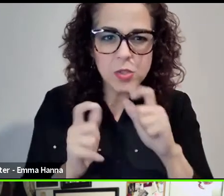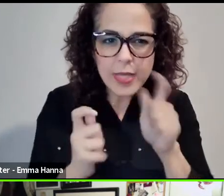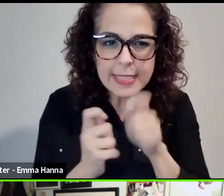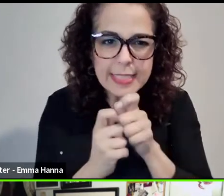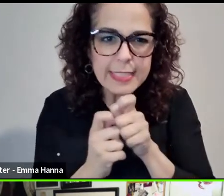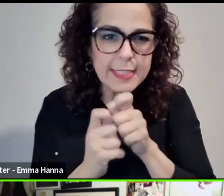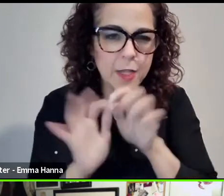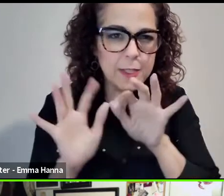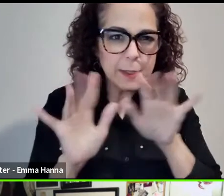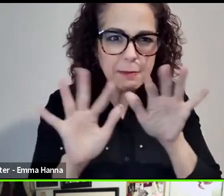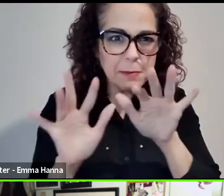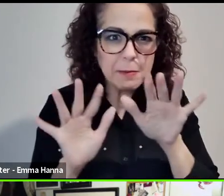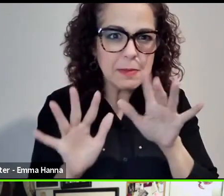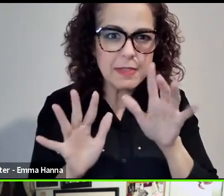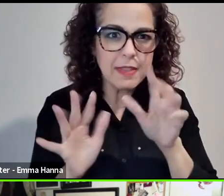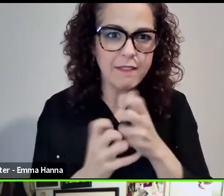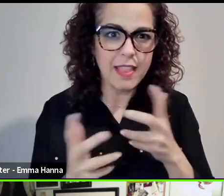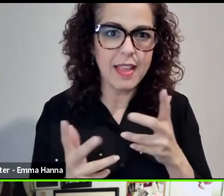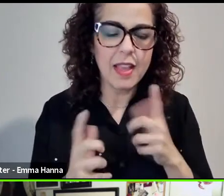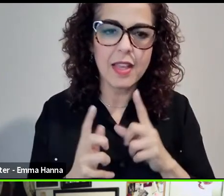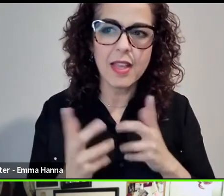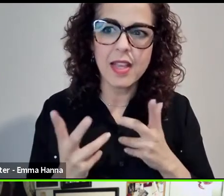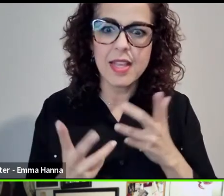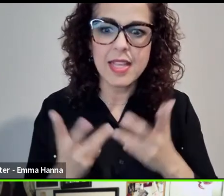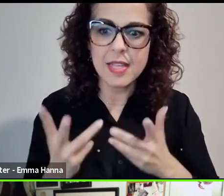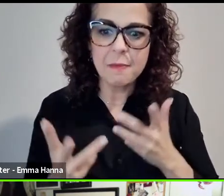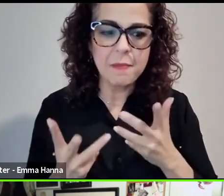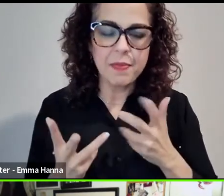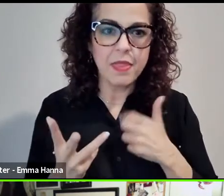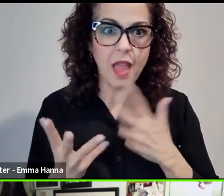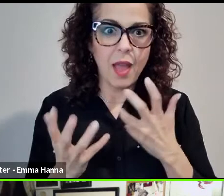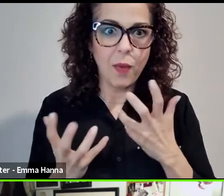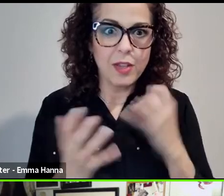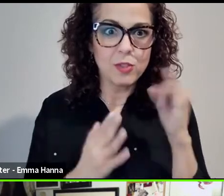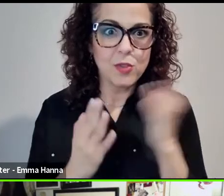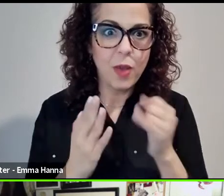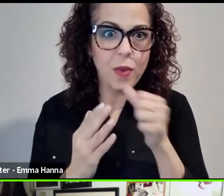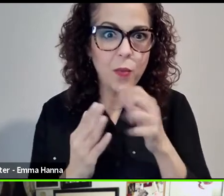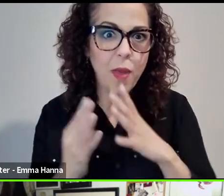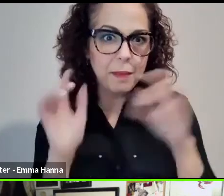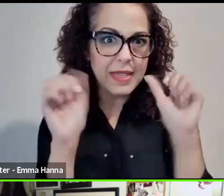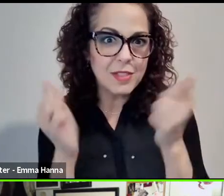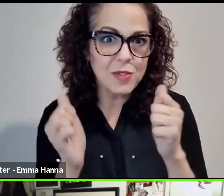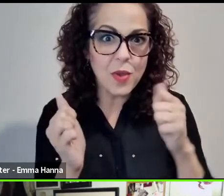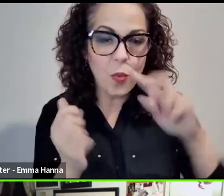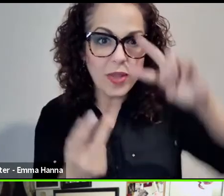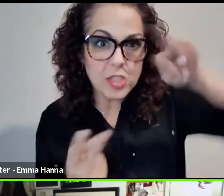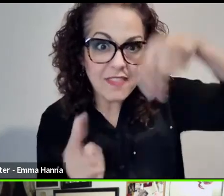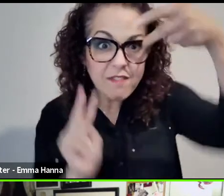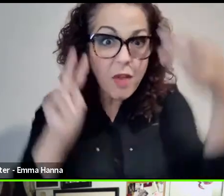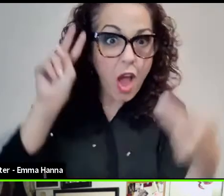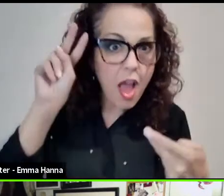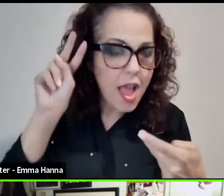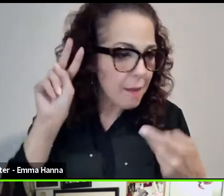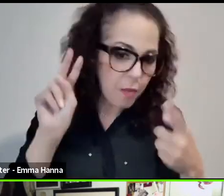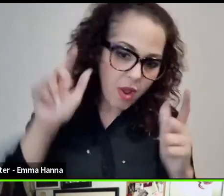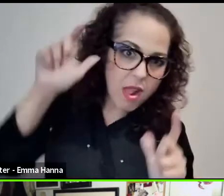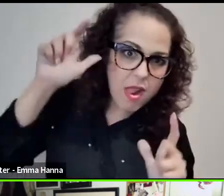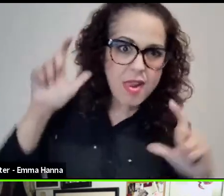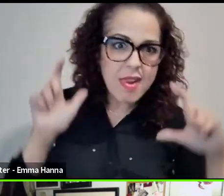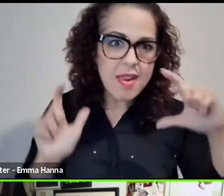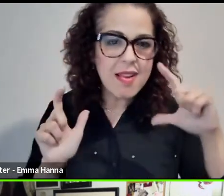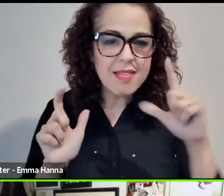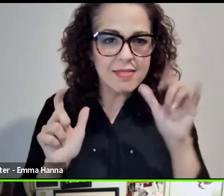like, you know, what a woman looks like when she's doing a backflip, or it wants to draw like